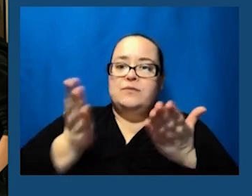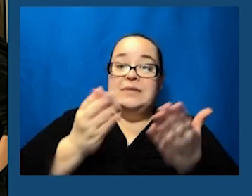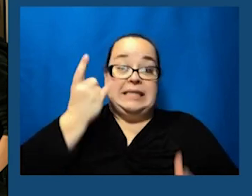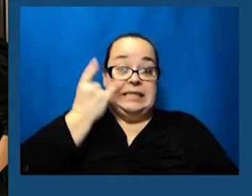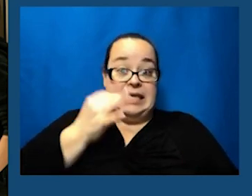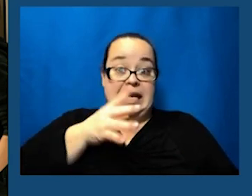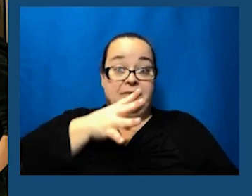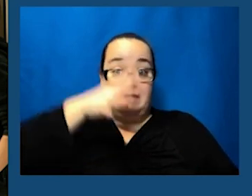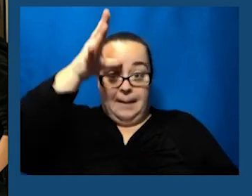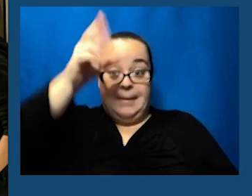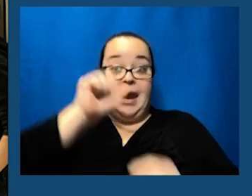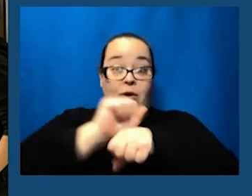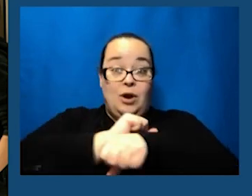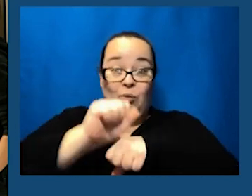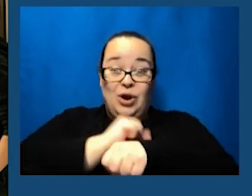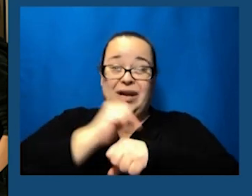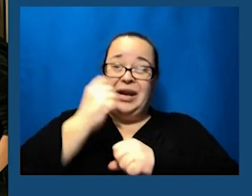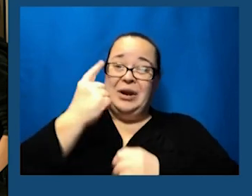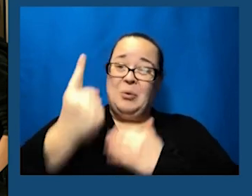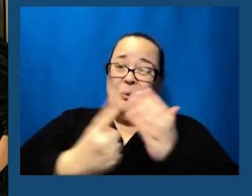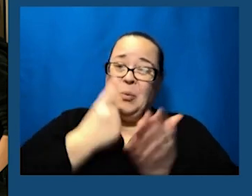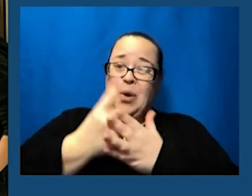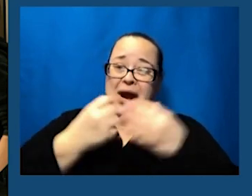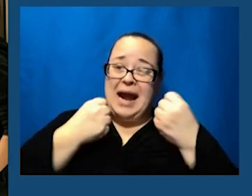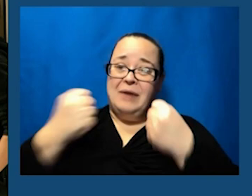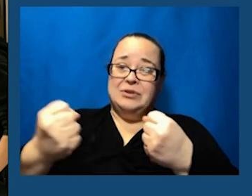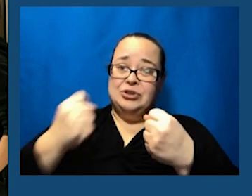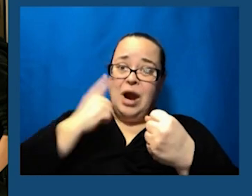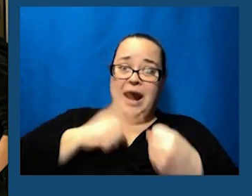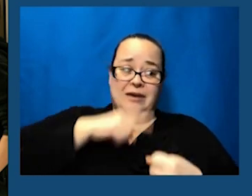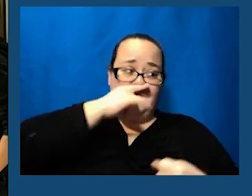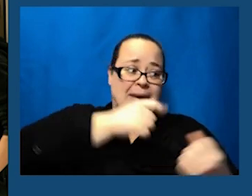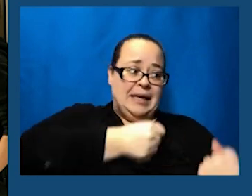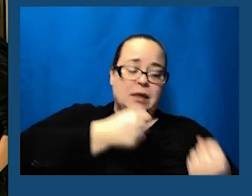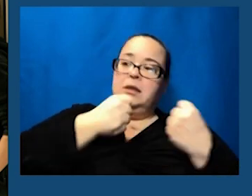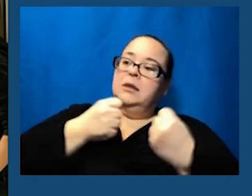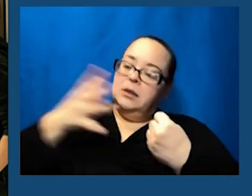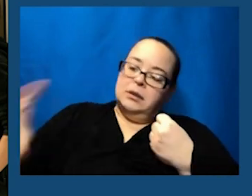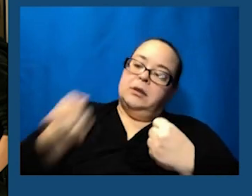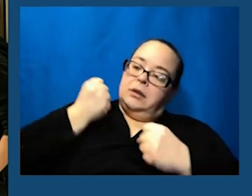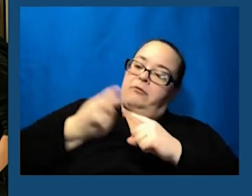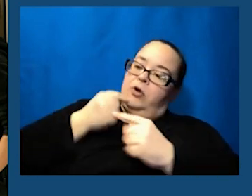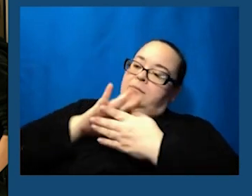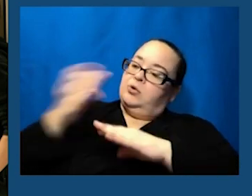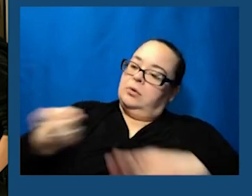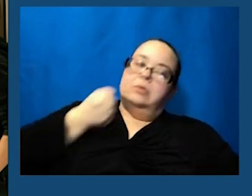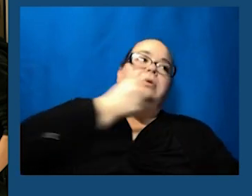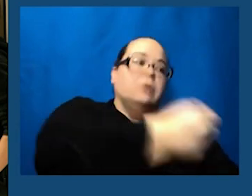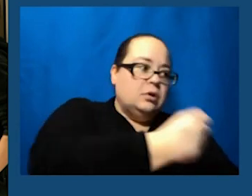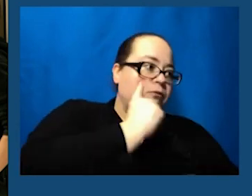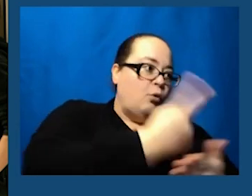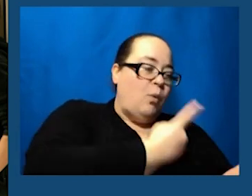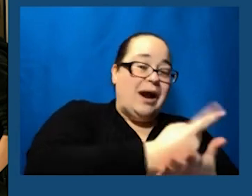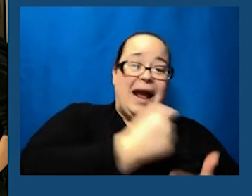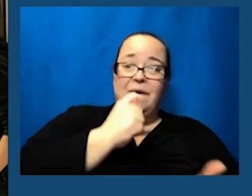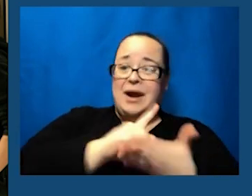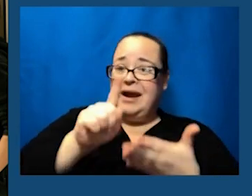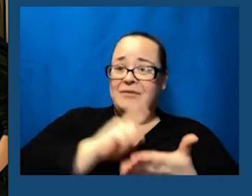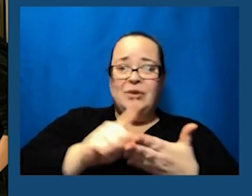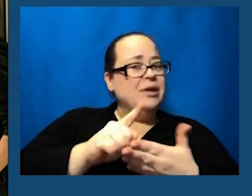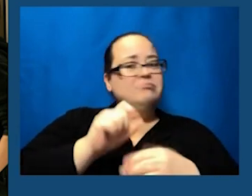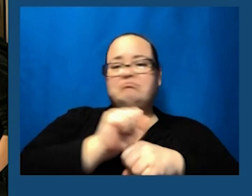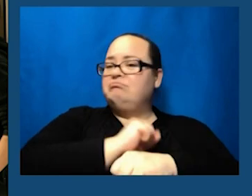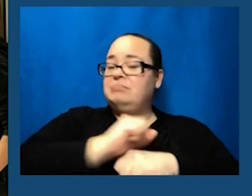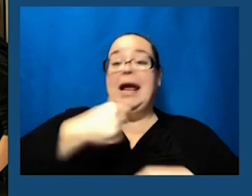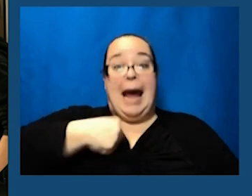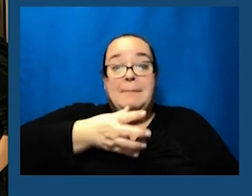hour drive for a child to go get help once a week, and you have to pull them out of school, it doesn't work. It doesn't work. I'm a parent, I know